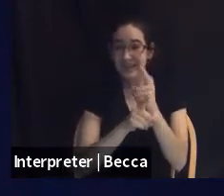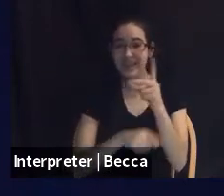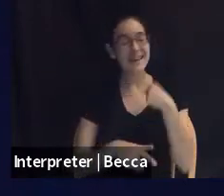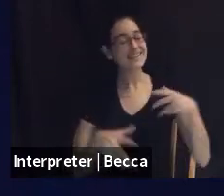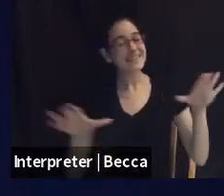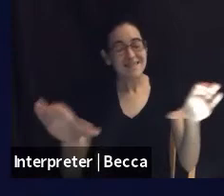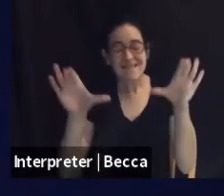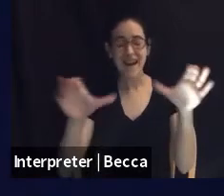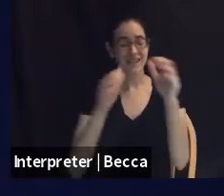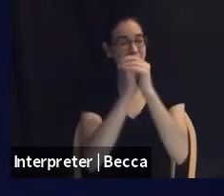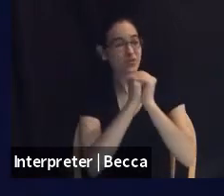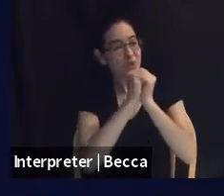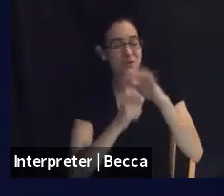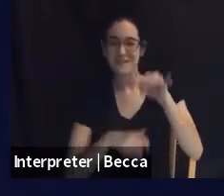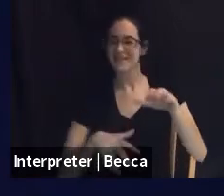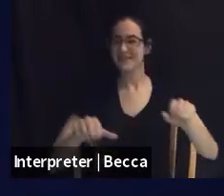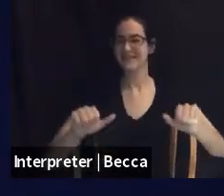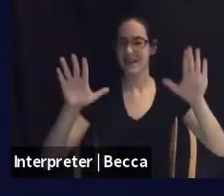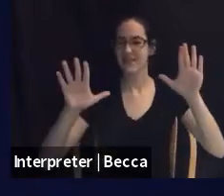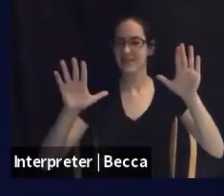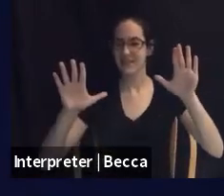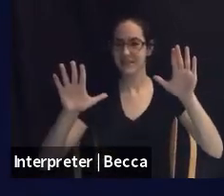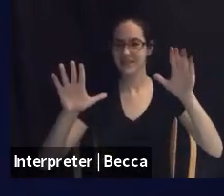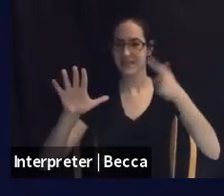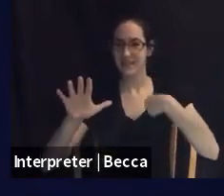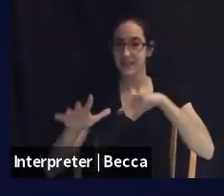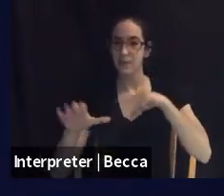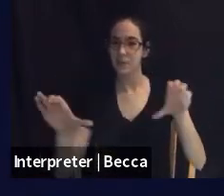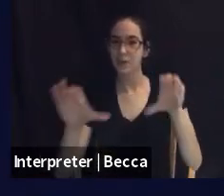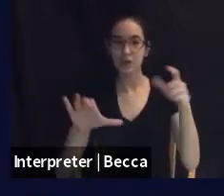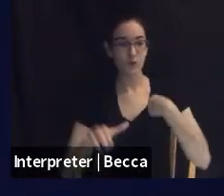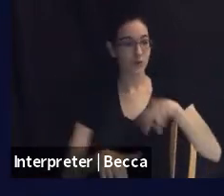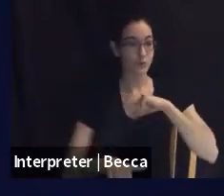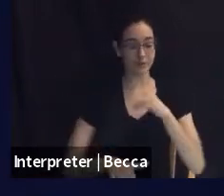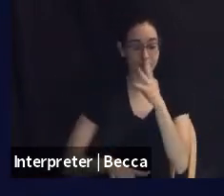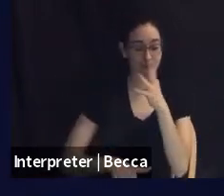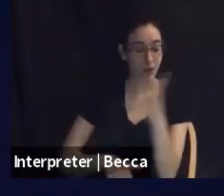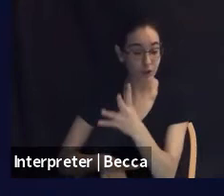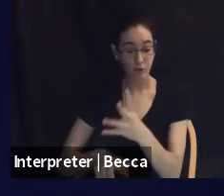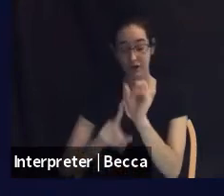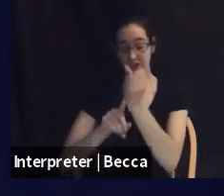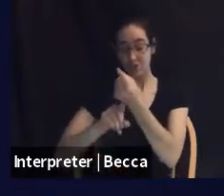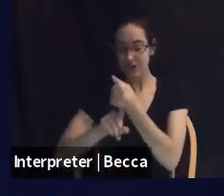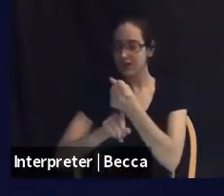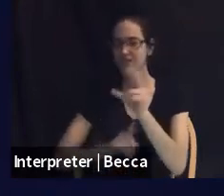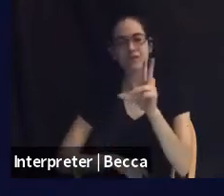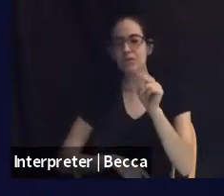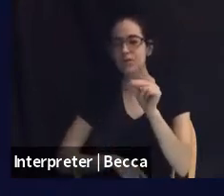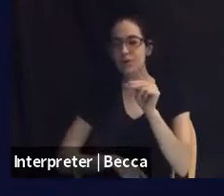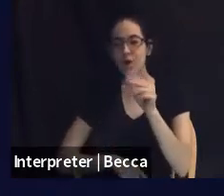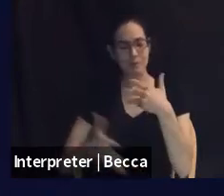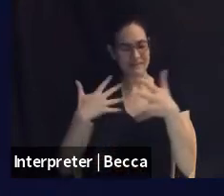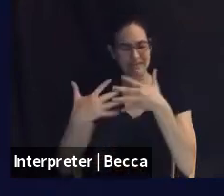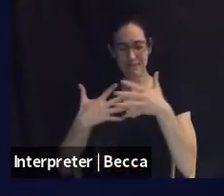a sacrifice that we do, where we don't ignore our situation and circumstance, but in spite of